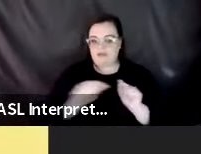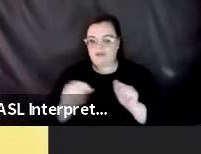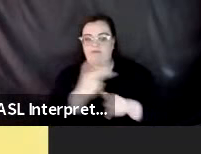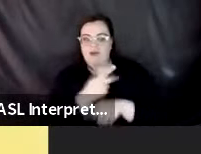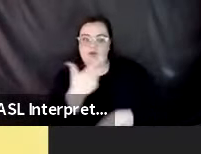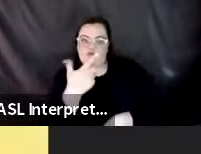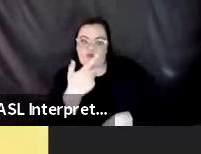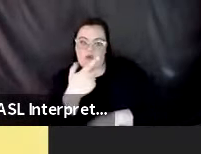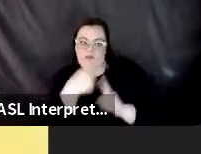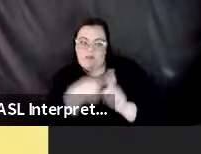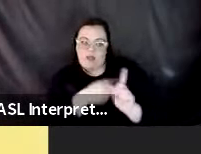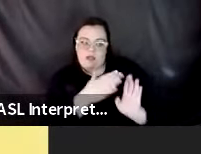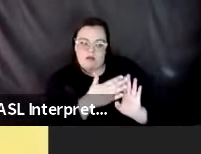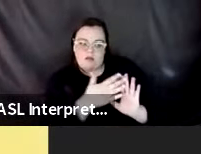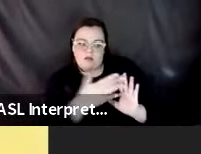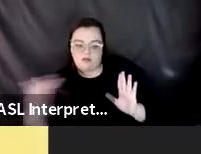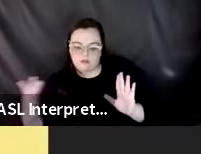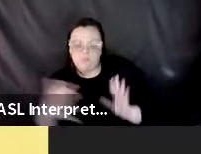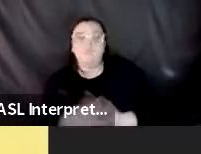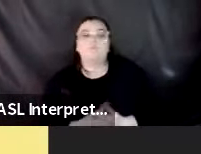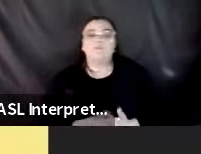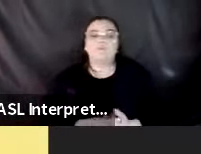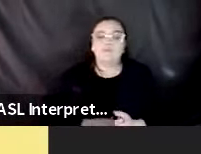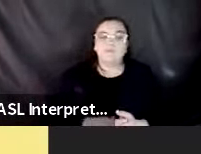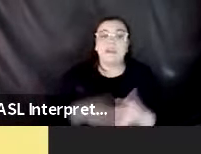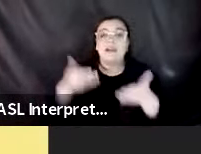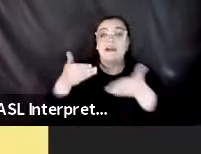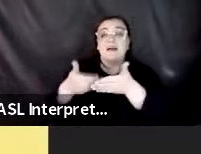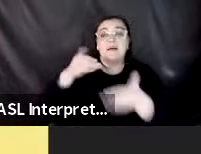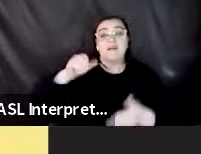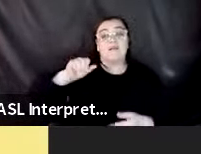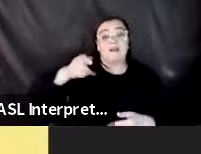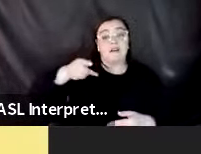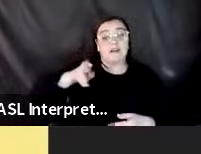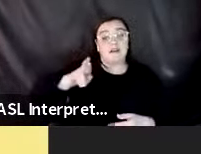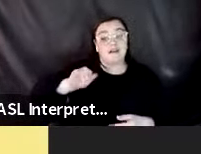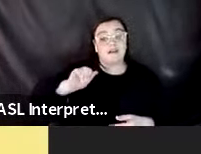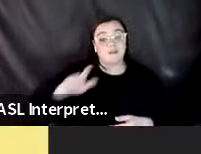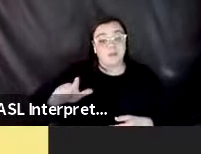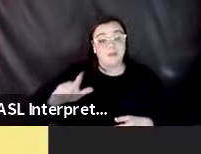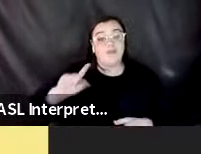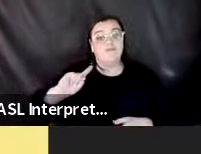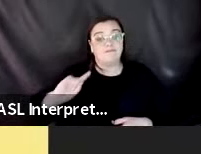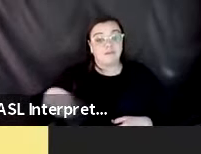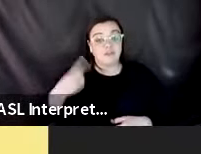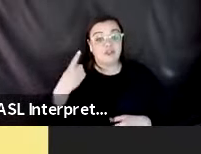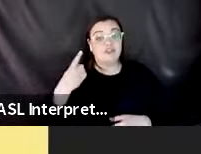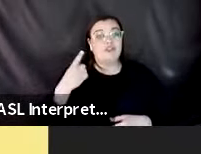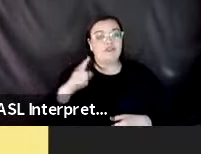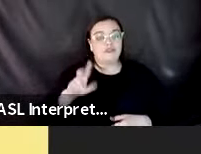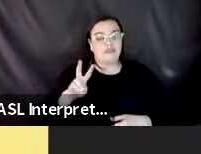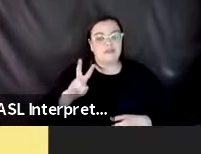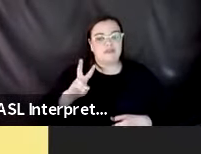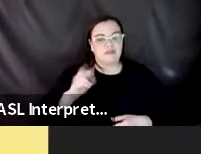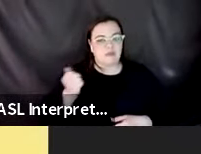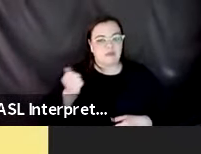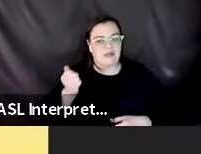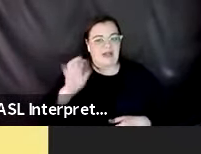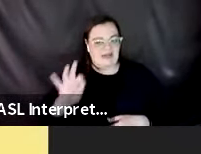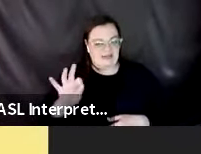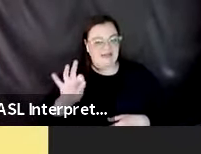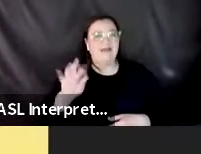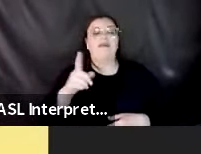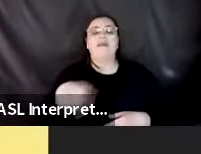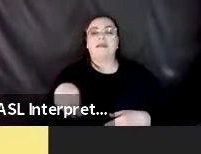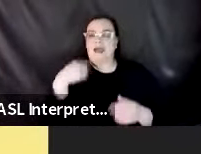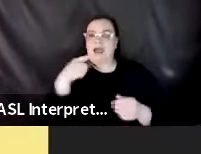So prior to April 1st, 2019, commercials that were shot then, the agent or the performer had the responsibility